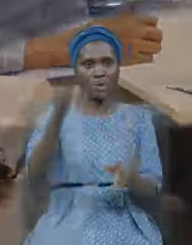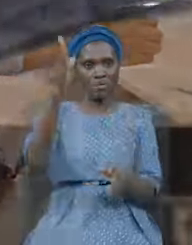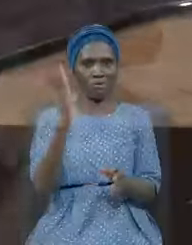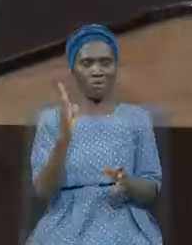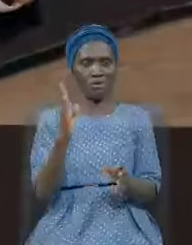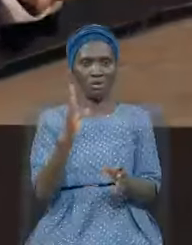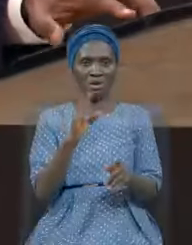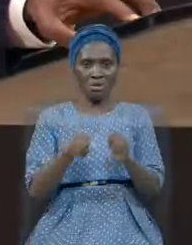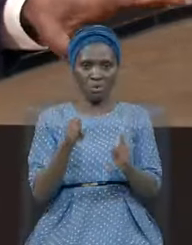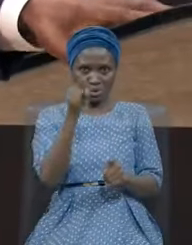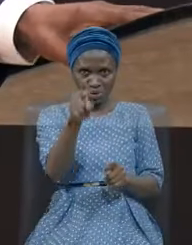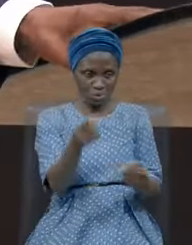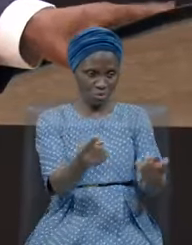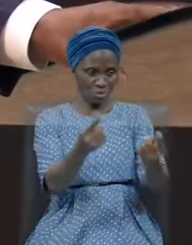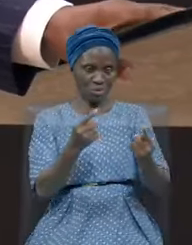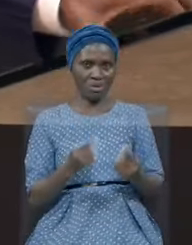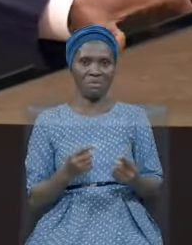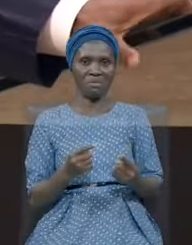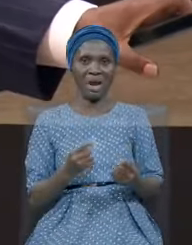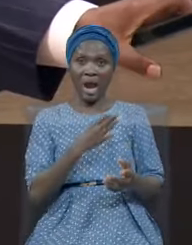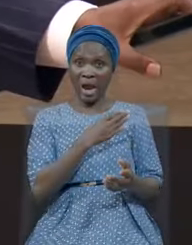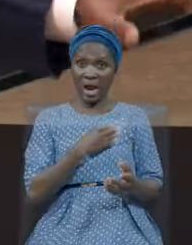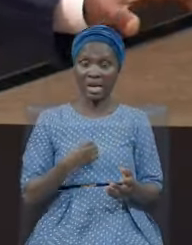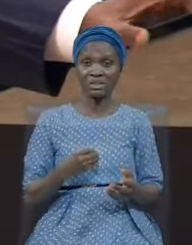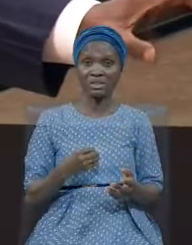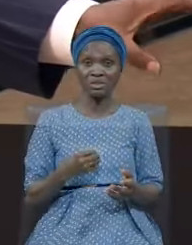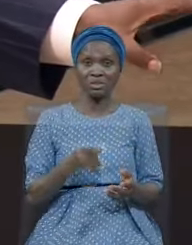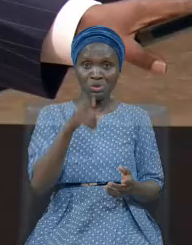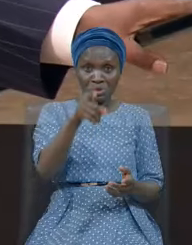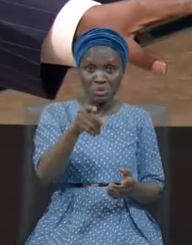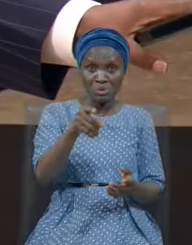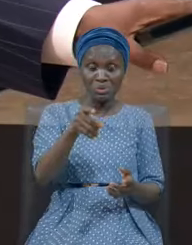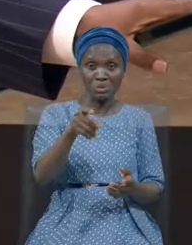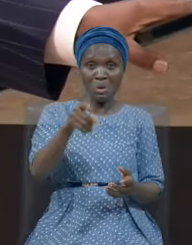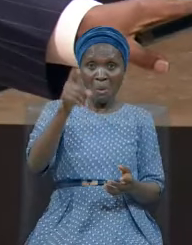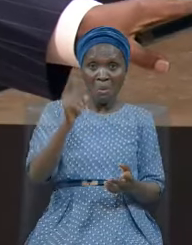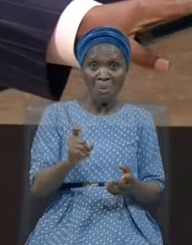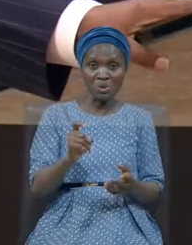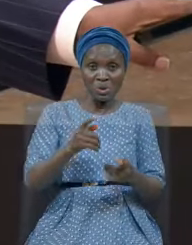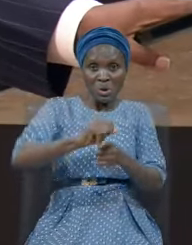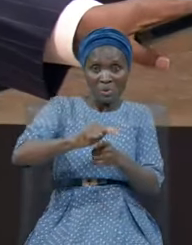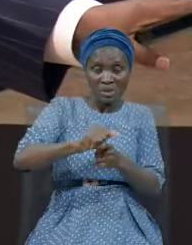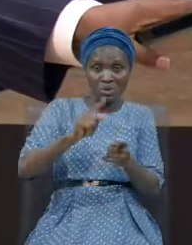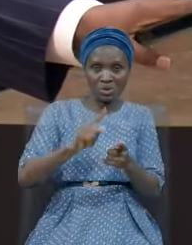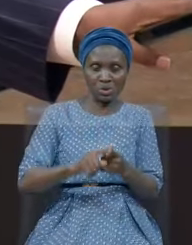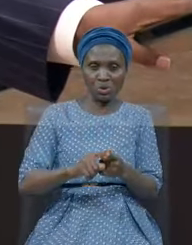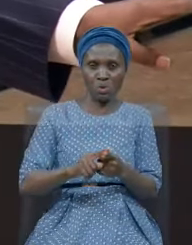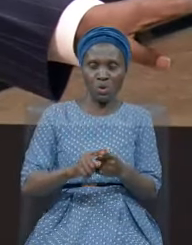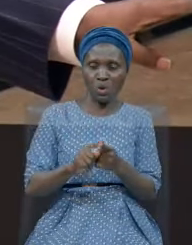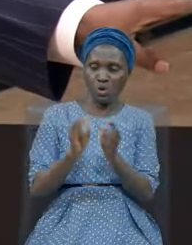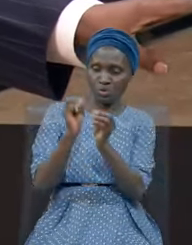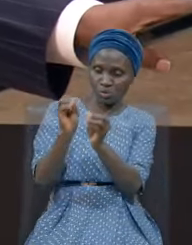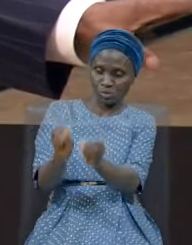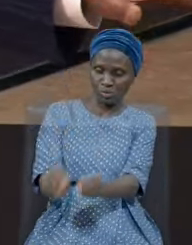in and you must leave some immoral thought in the